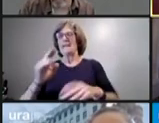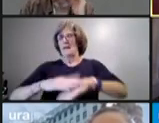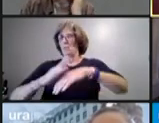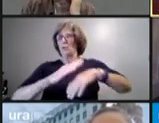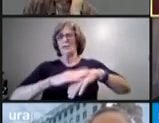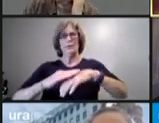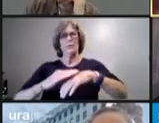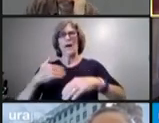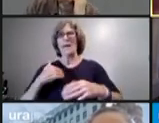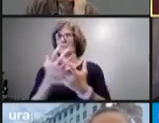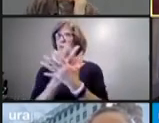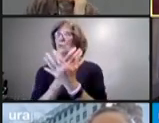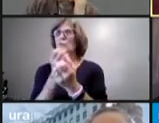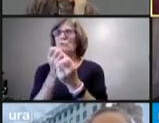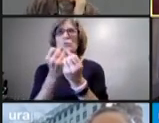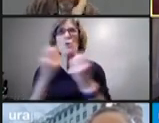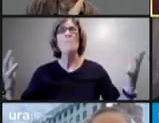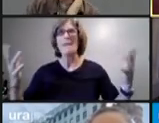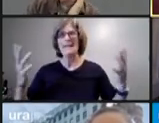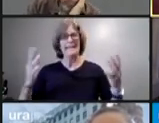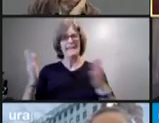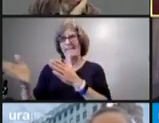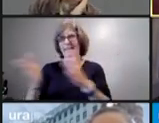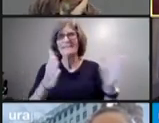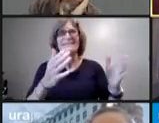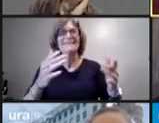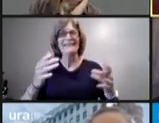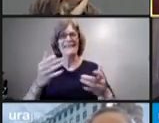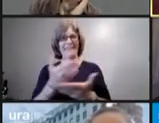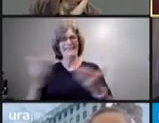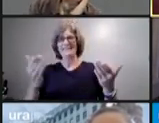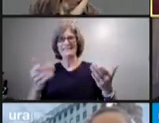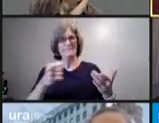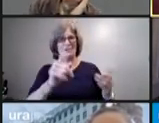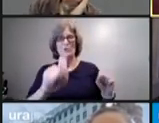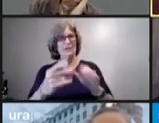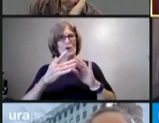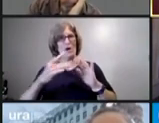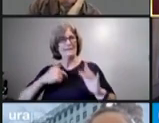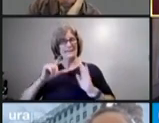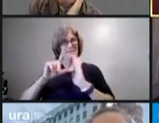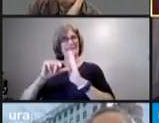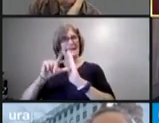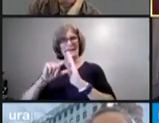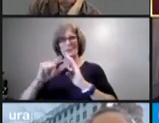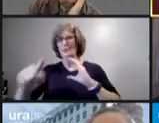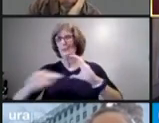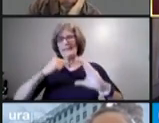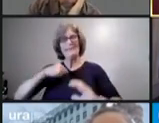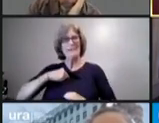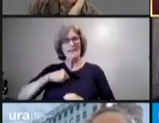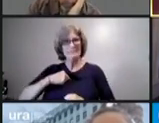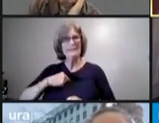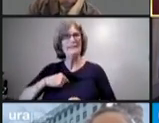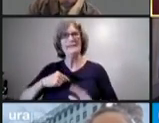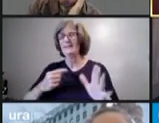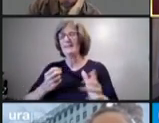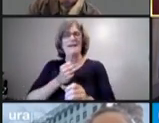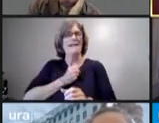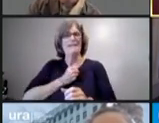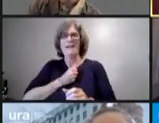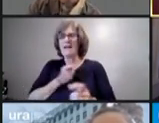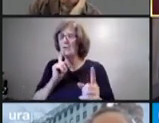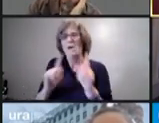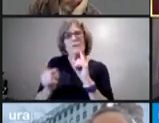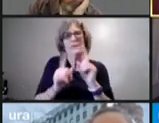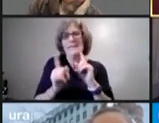I love and would welcome any comments after the fact as well. You're welcome to email me, and I love having conversations